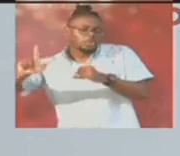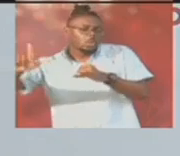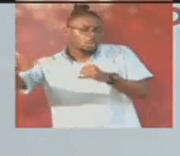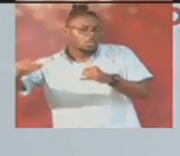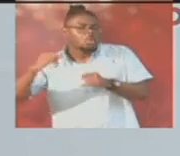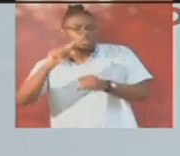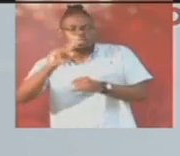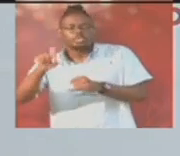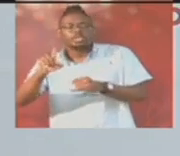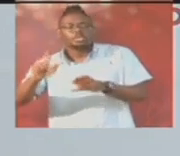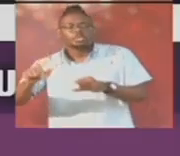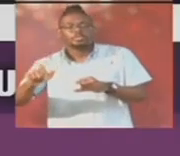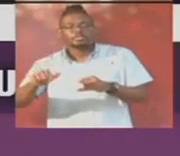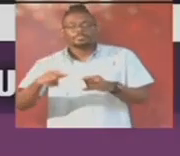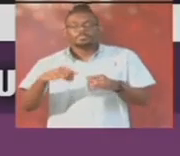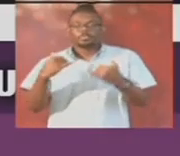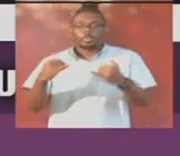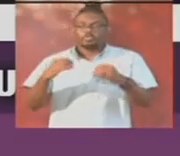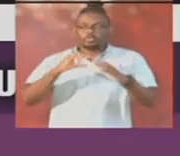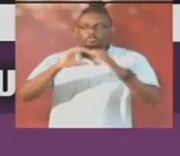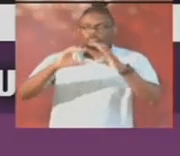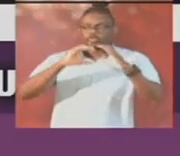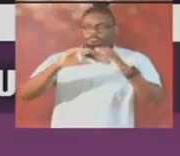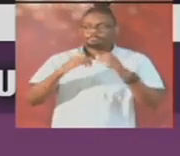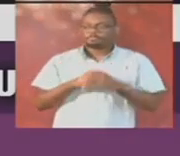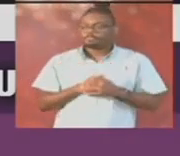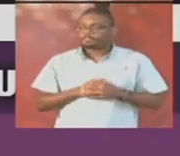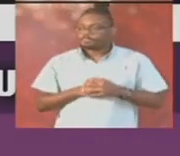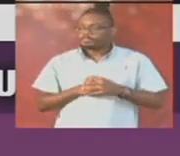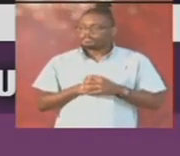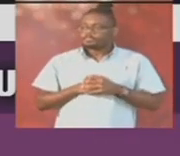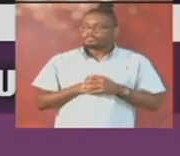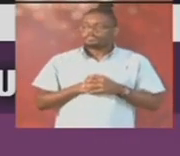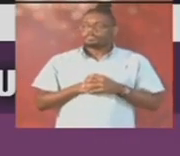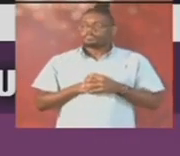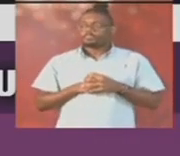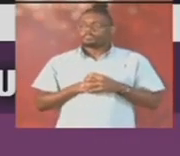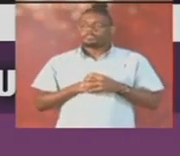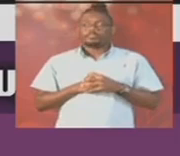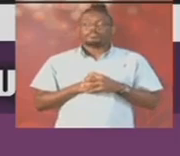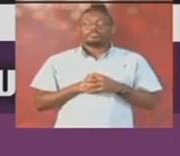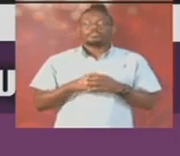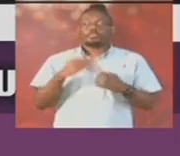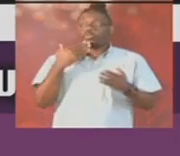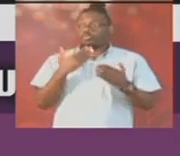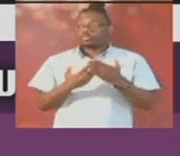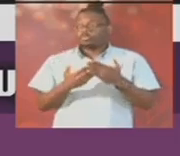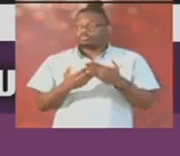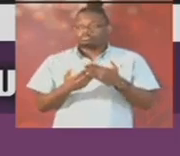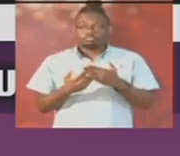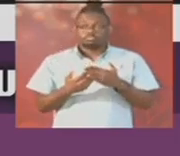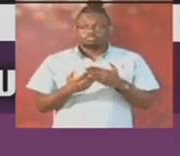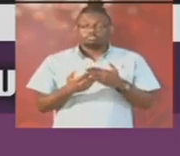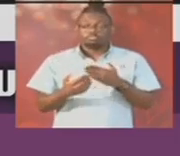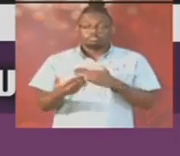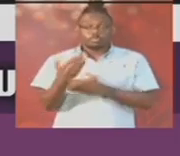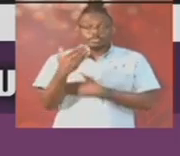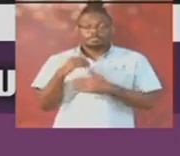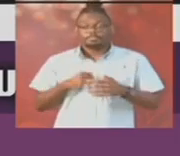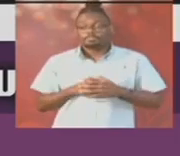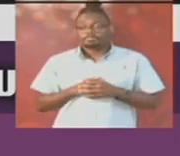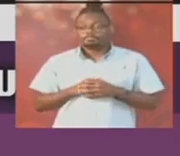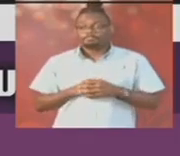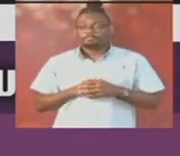CL Communications. Good morning, Natalie Singh, Caribbean Lifestyle Communications. I just wanted to find out, to